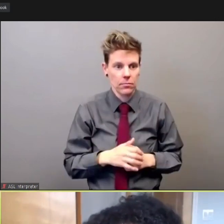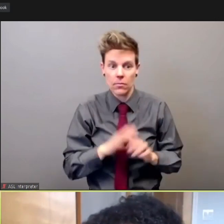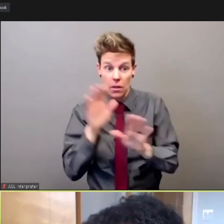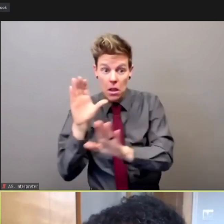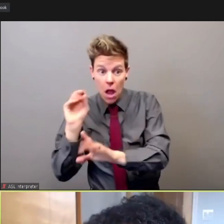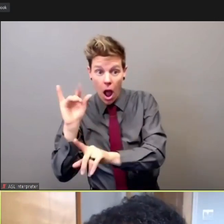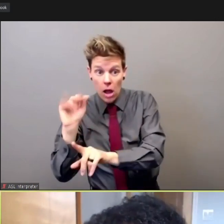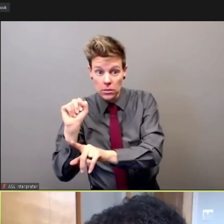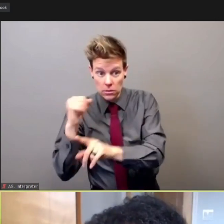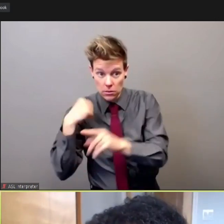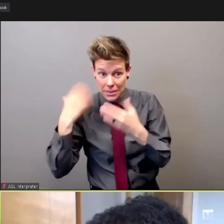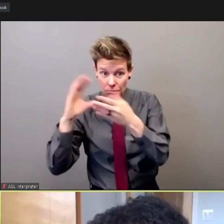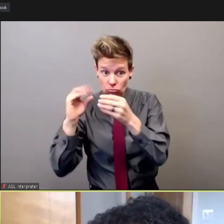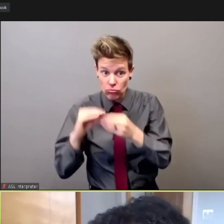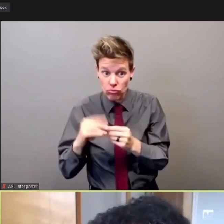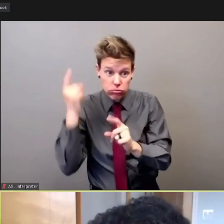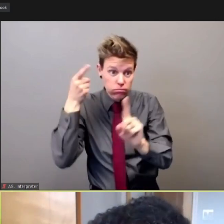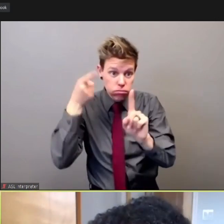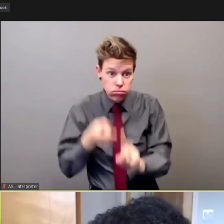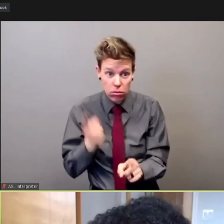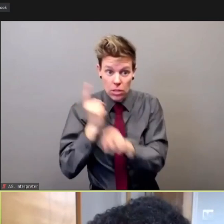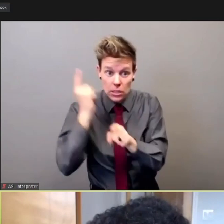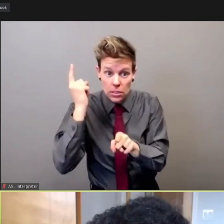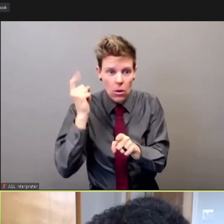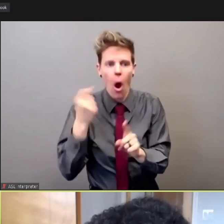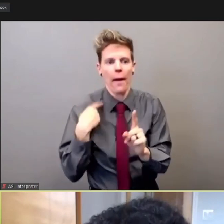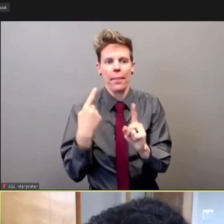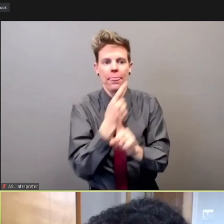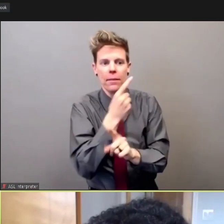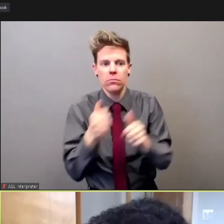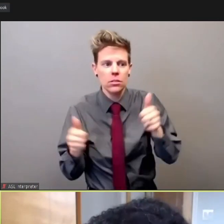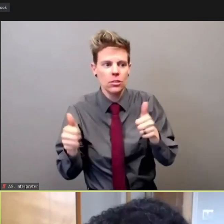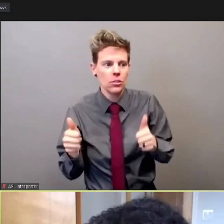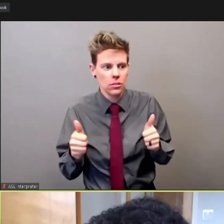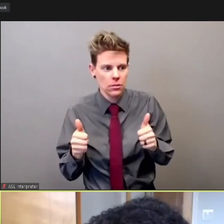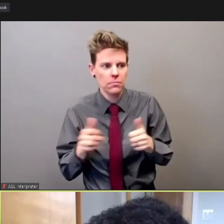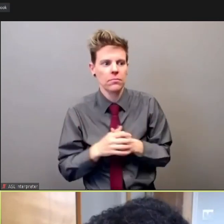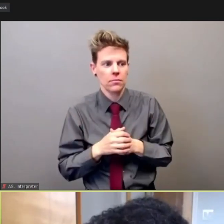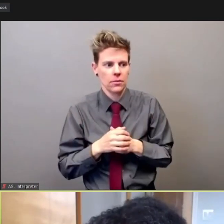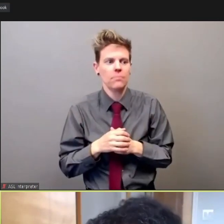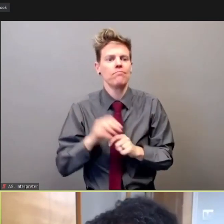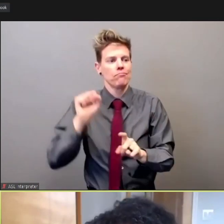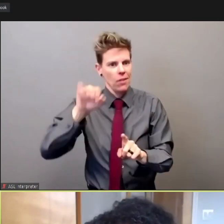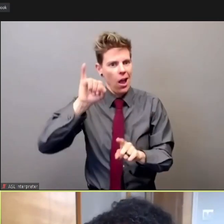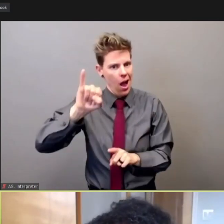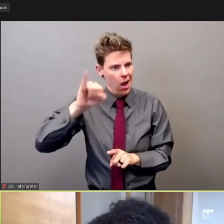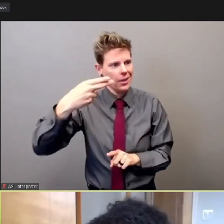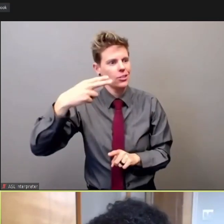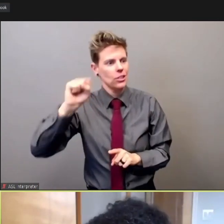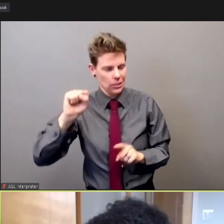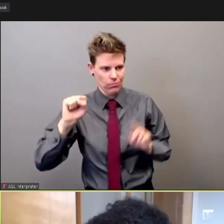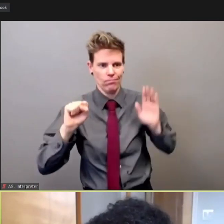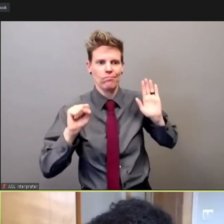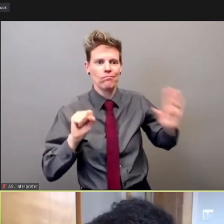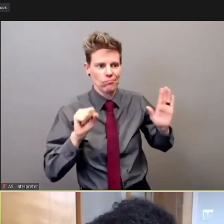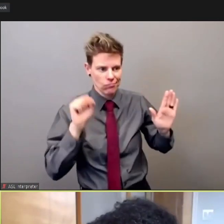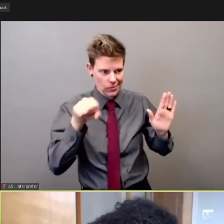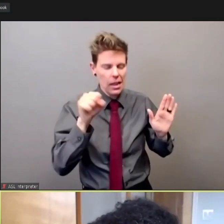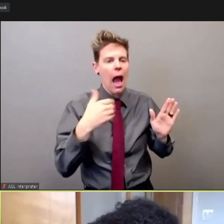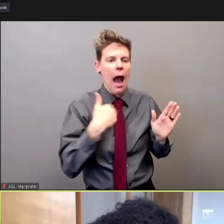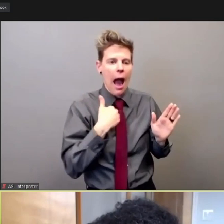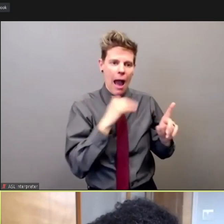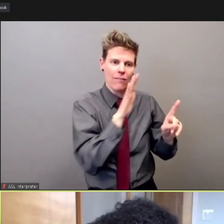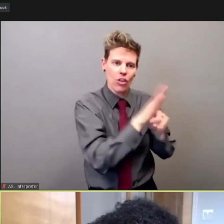add that IHS, the timeliness of reporting into NMSIS, our registration system is not there. It's not what it